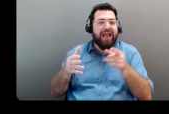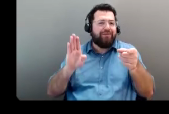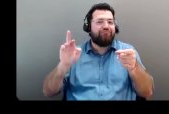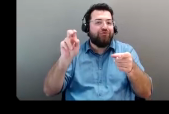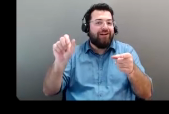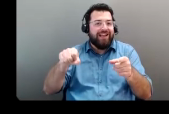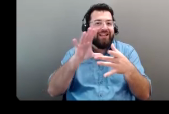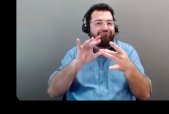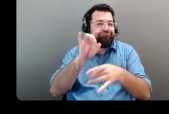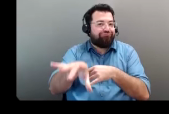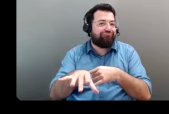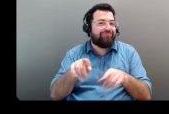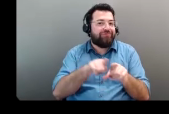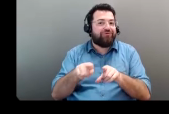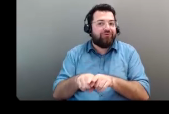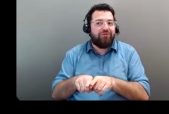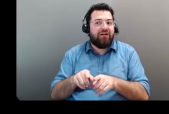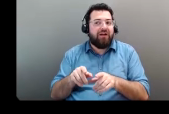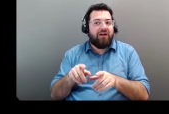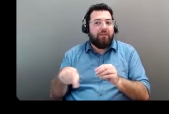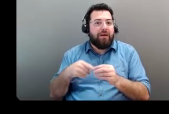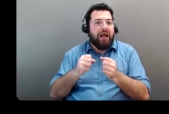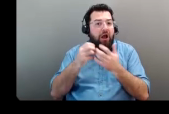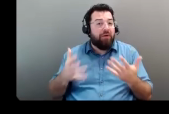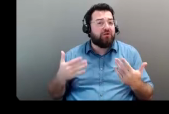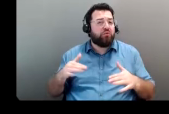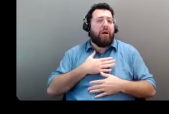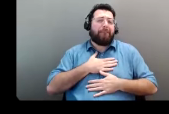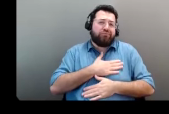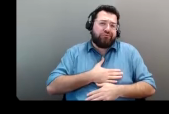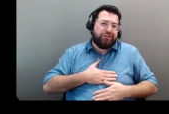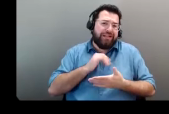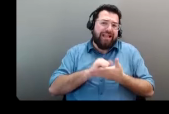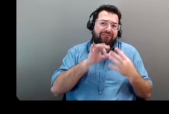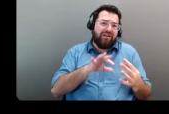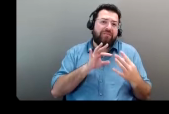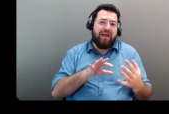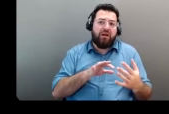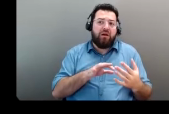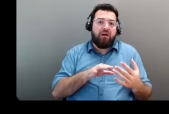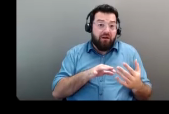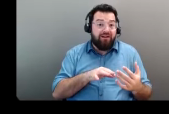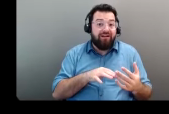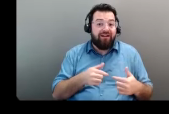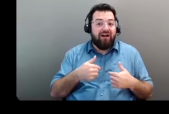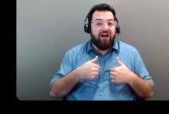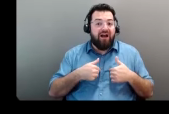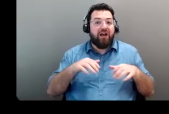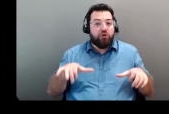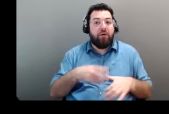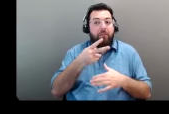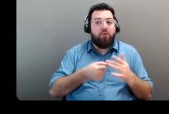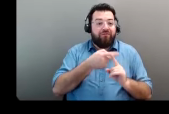too, about how much they appreciated that particular feedback, because I do it both from the